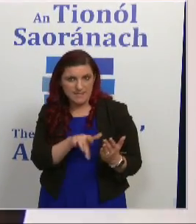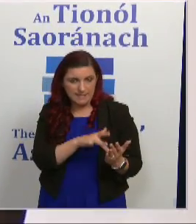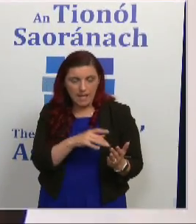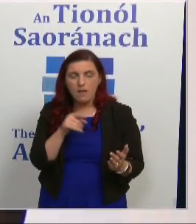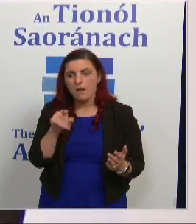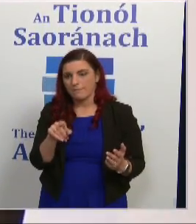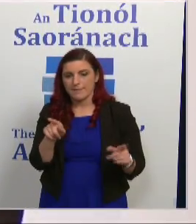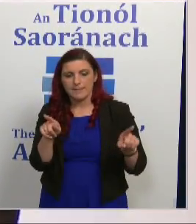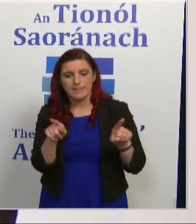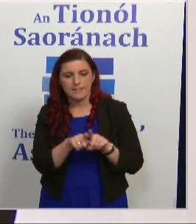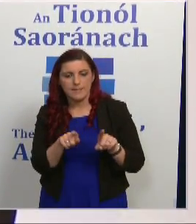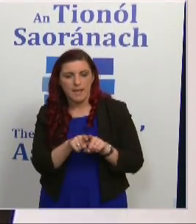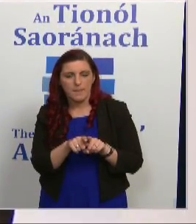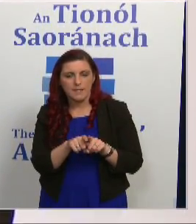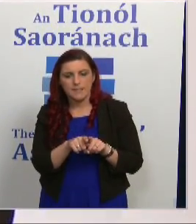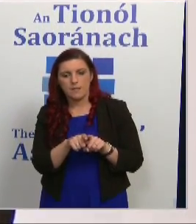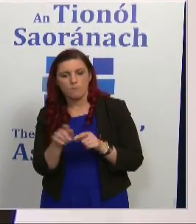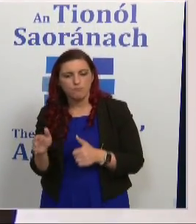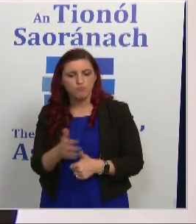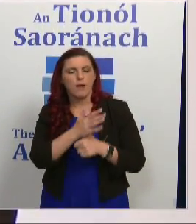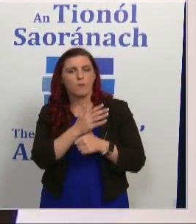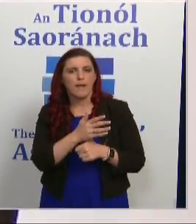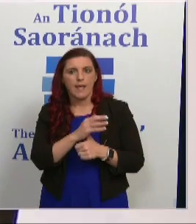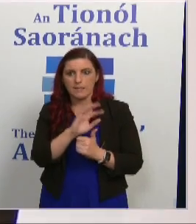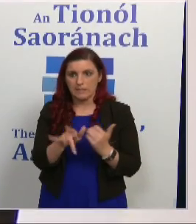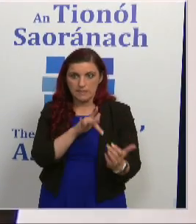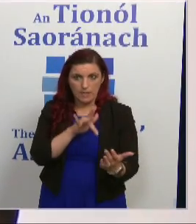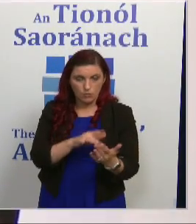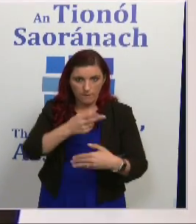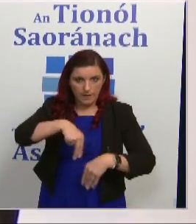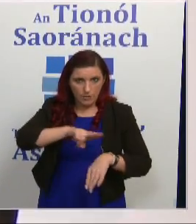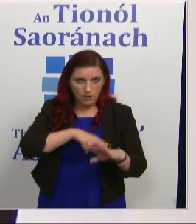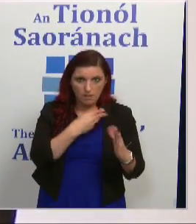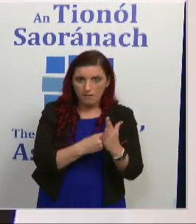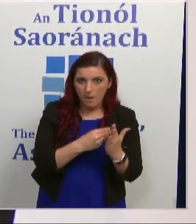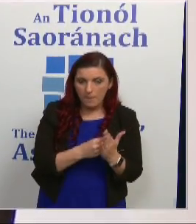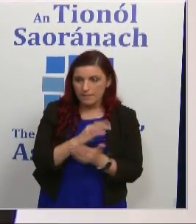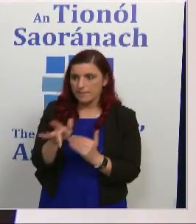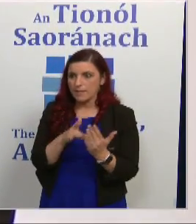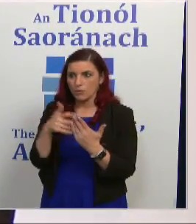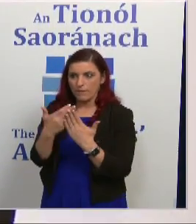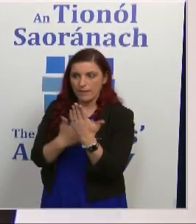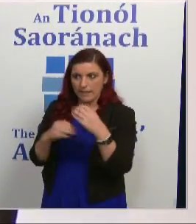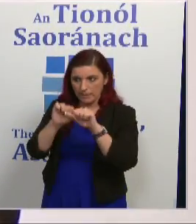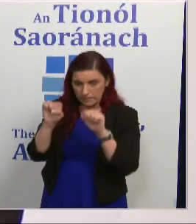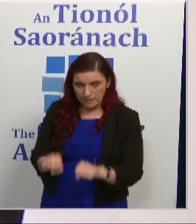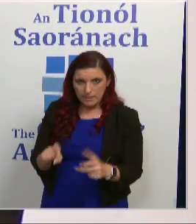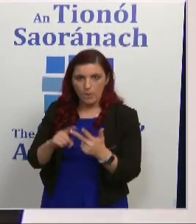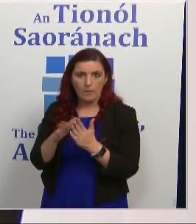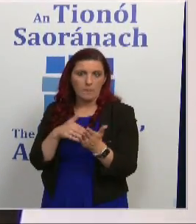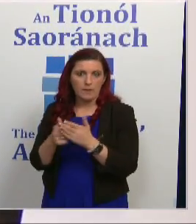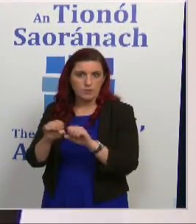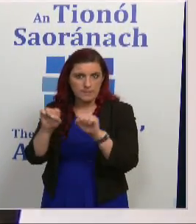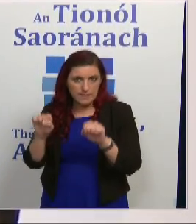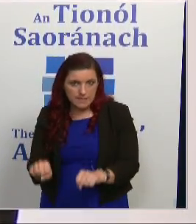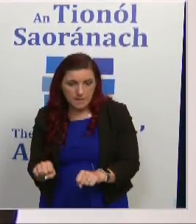roots point about being a primate city. It's the centre of the national economy. It's the centre of our legal system, our commercial systems, our professional